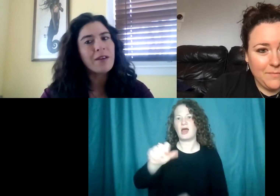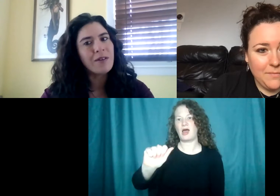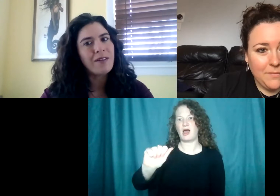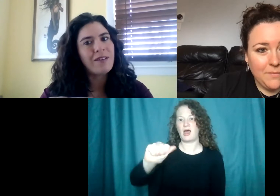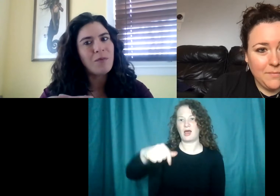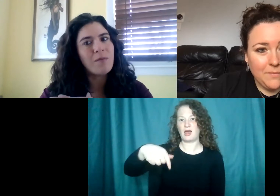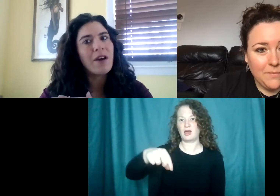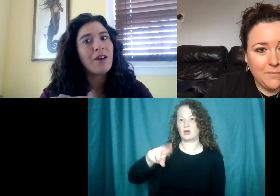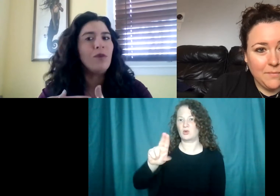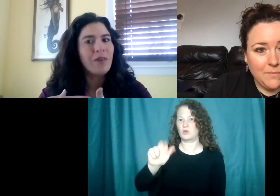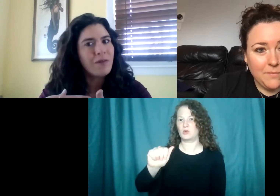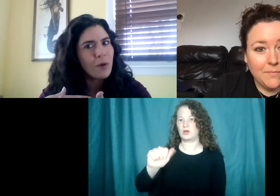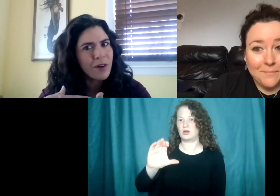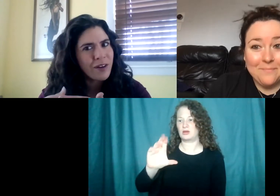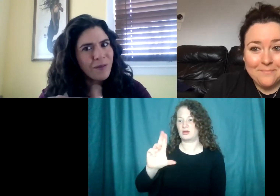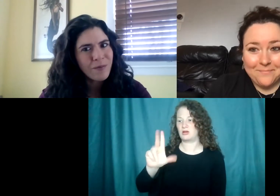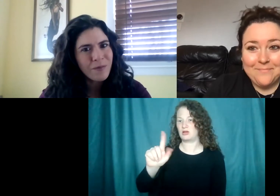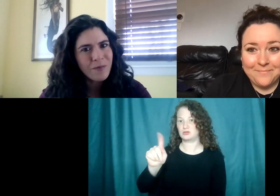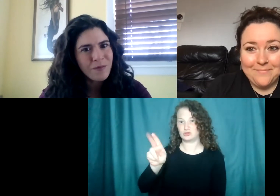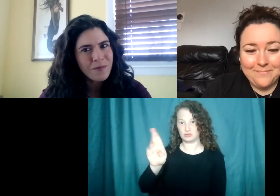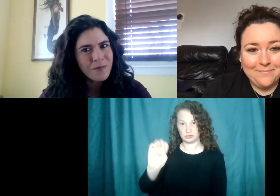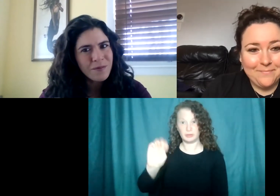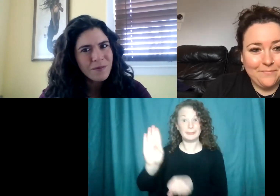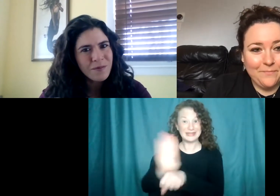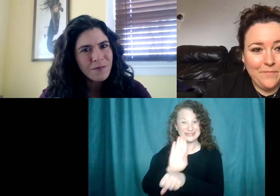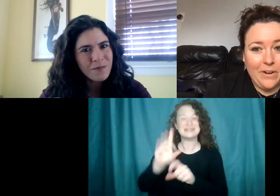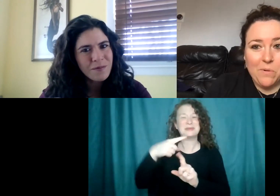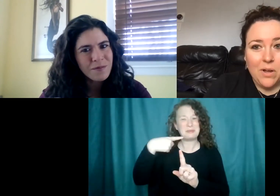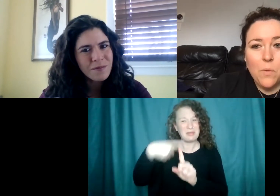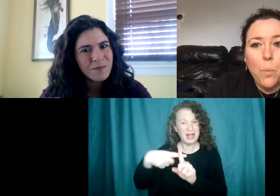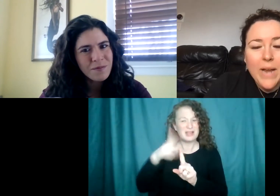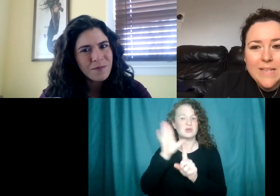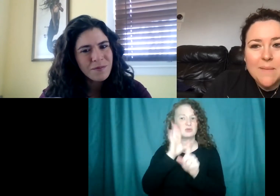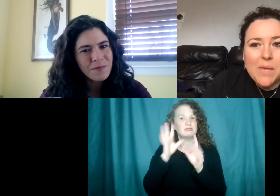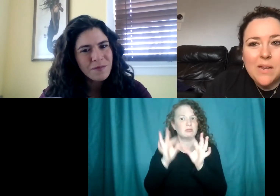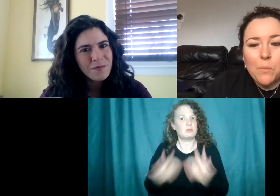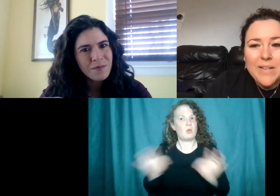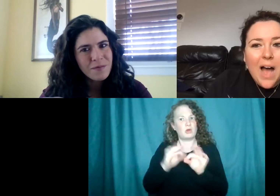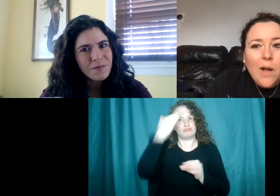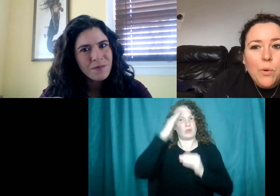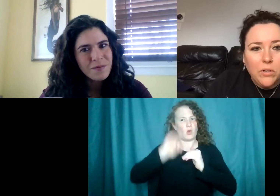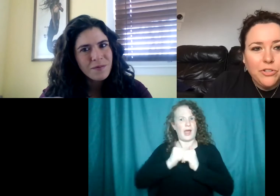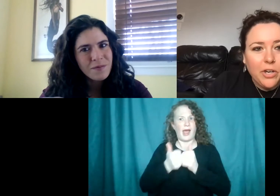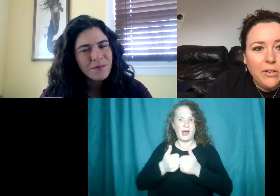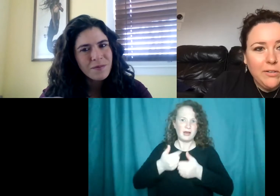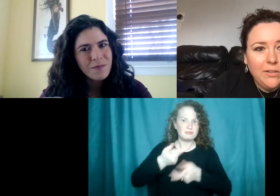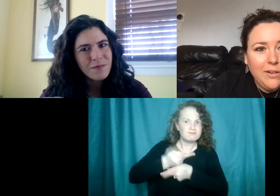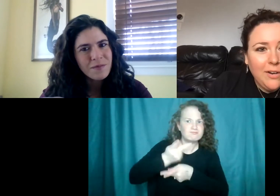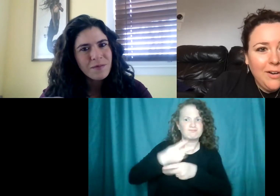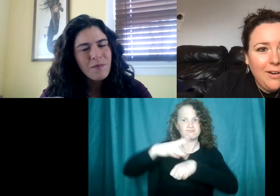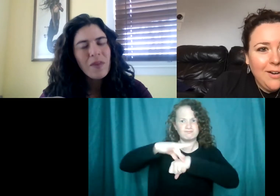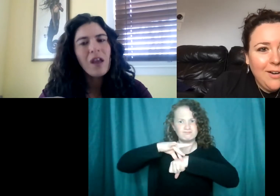our ecosystems better moving forward. Very cool. What does it mean? What is aquaculture?